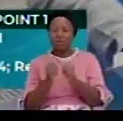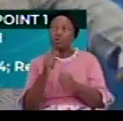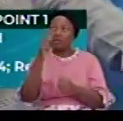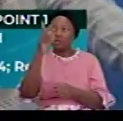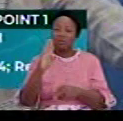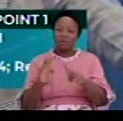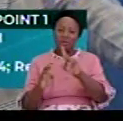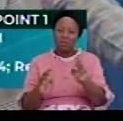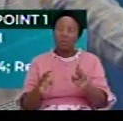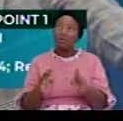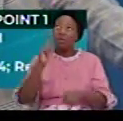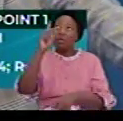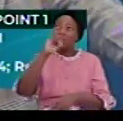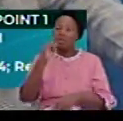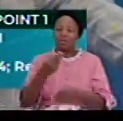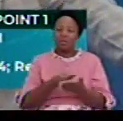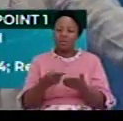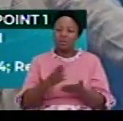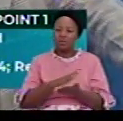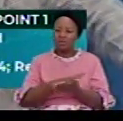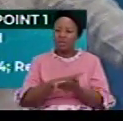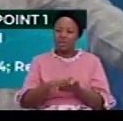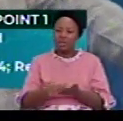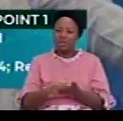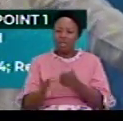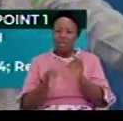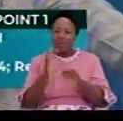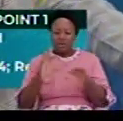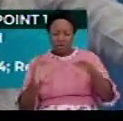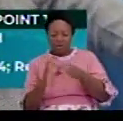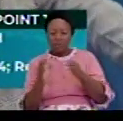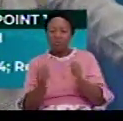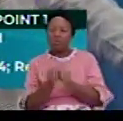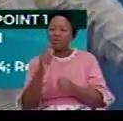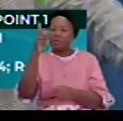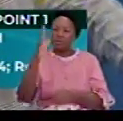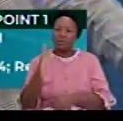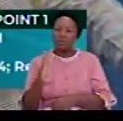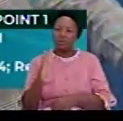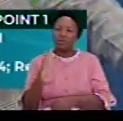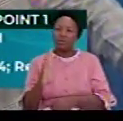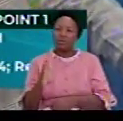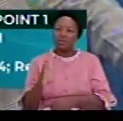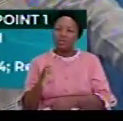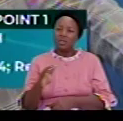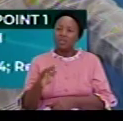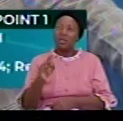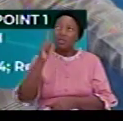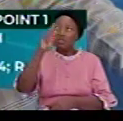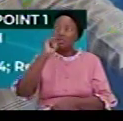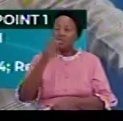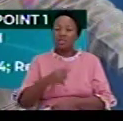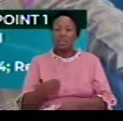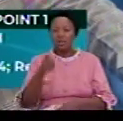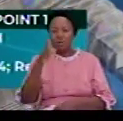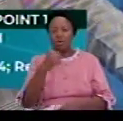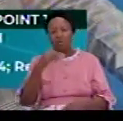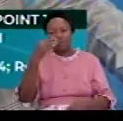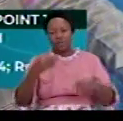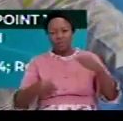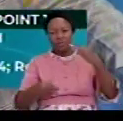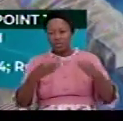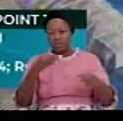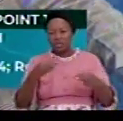He's holy. If you are acquainted with God, it's a God of justice. If you